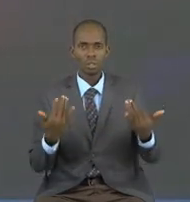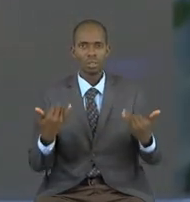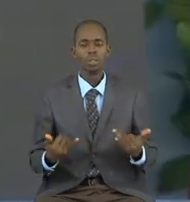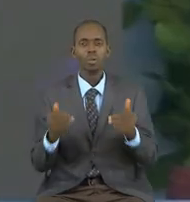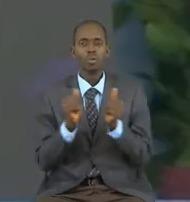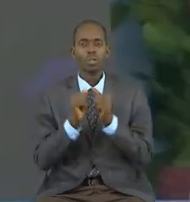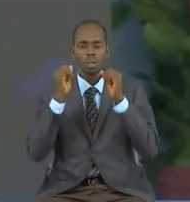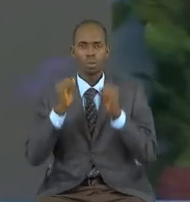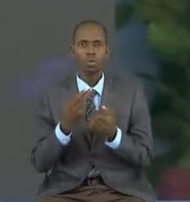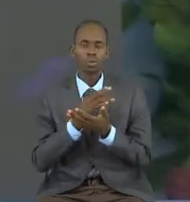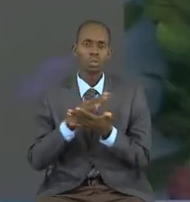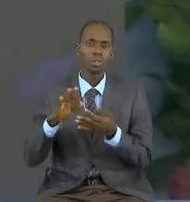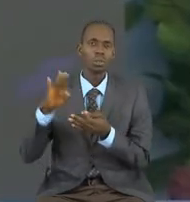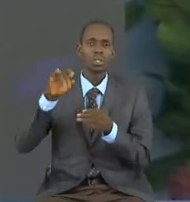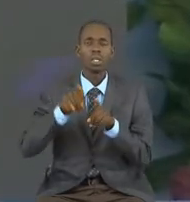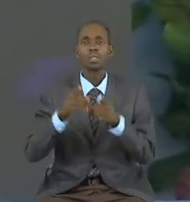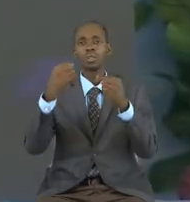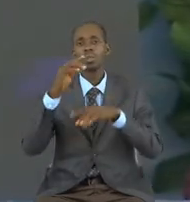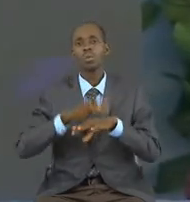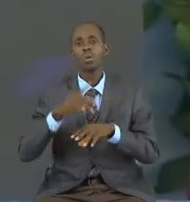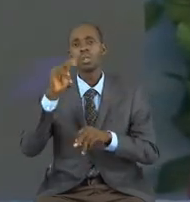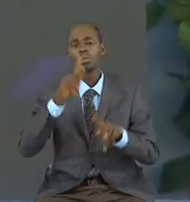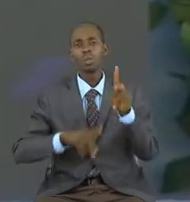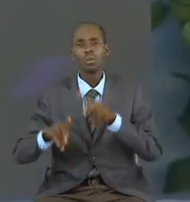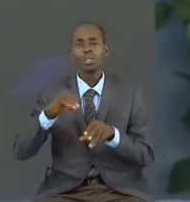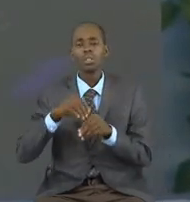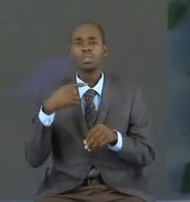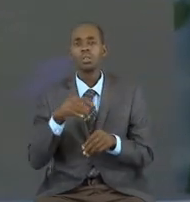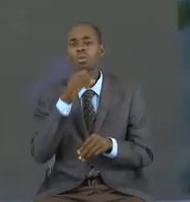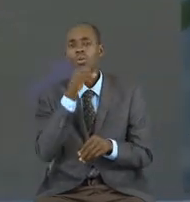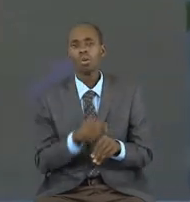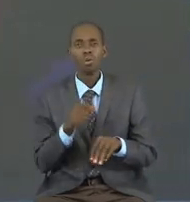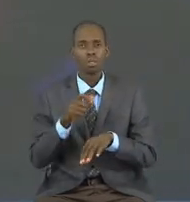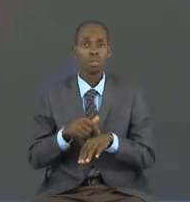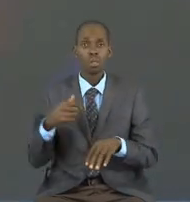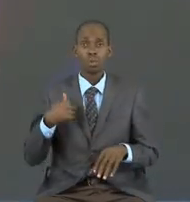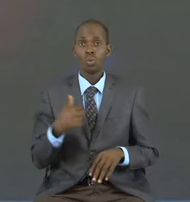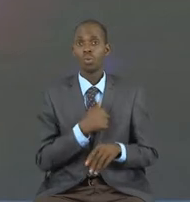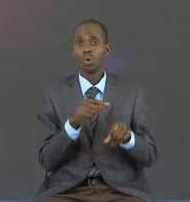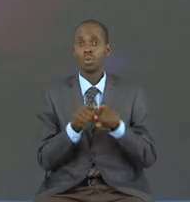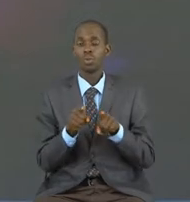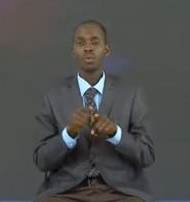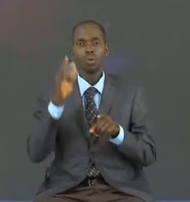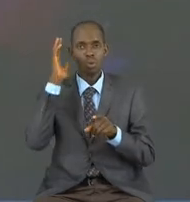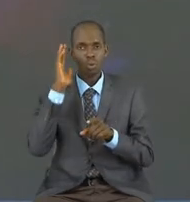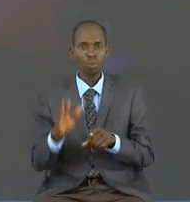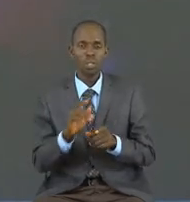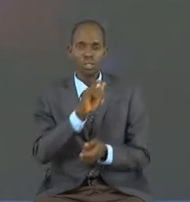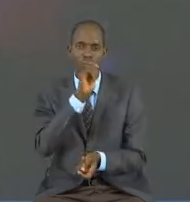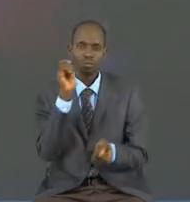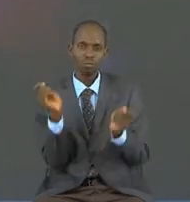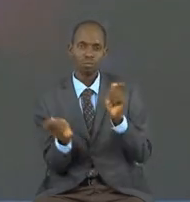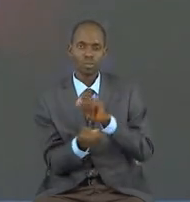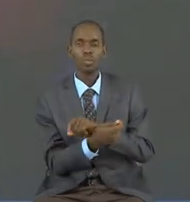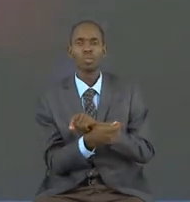came upon the people in the New Testament. We too will turn our world the